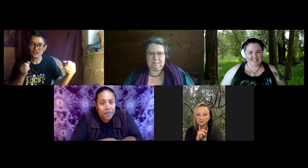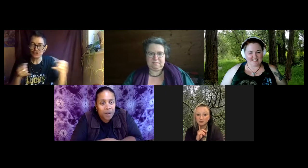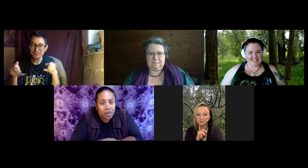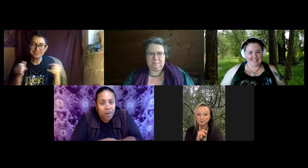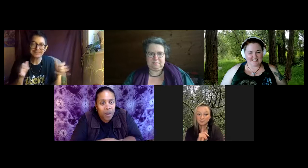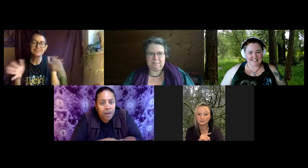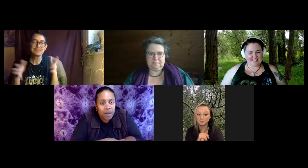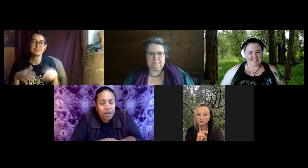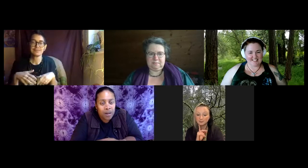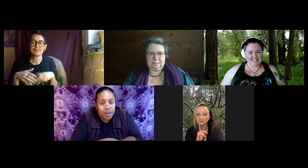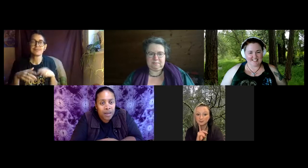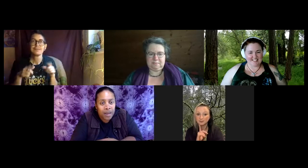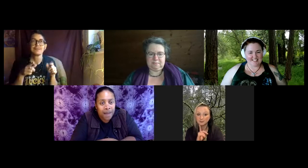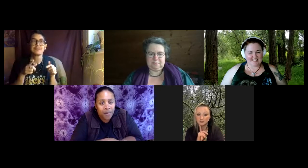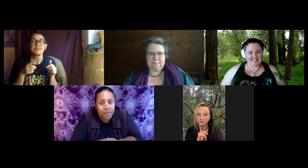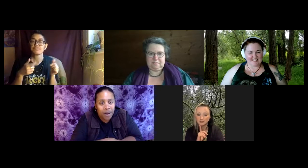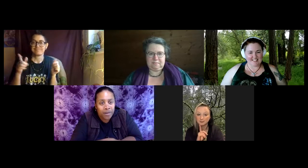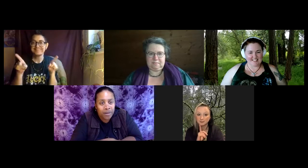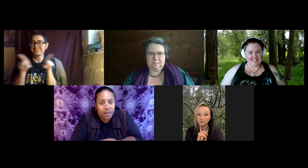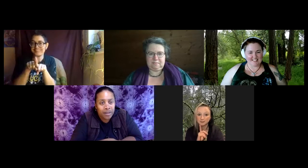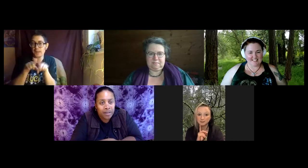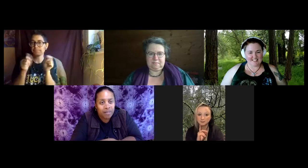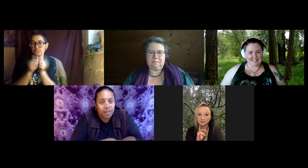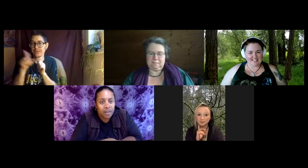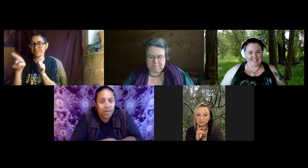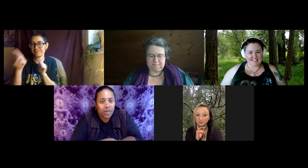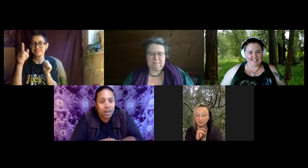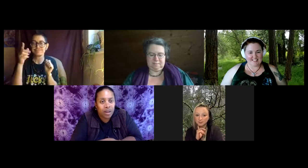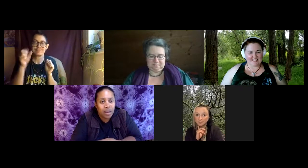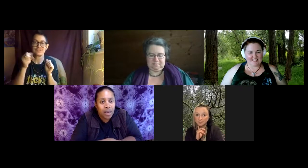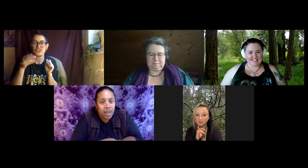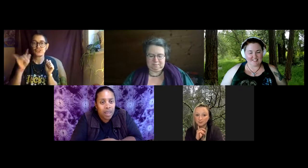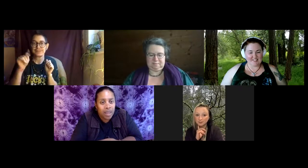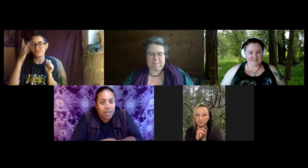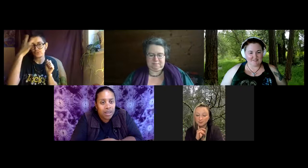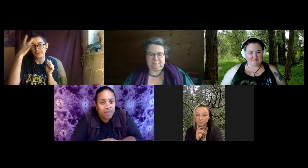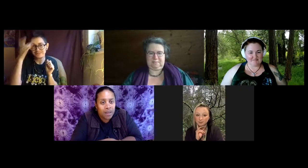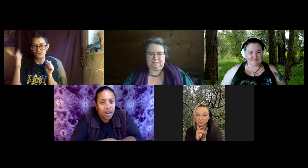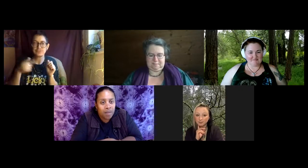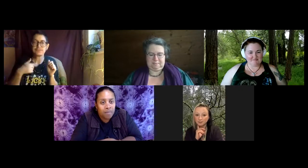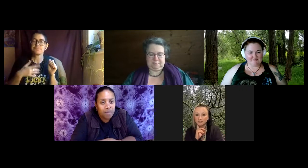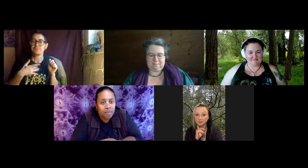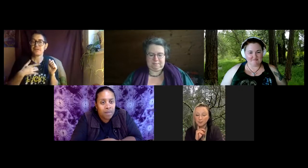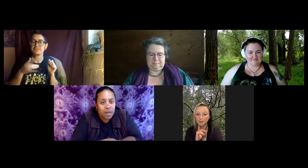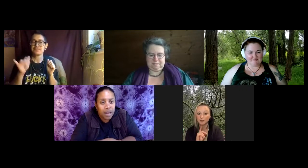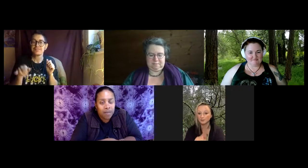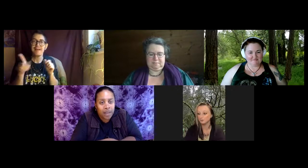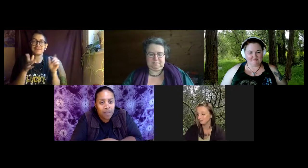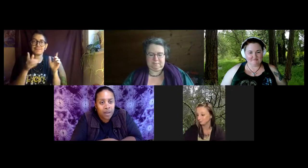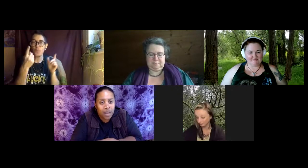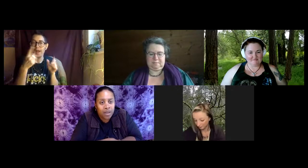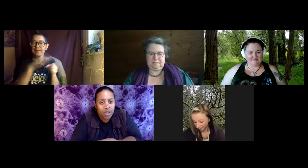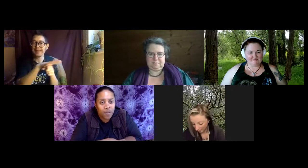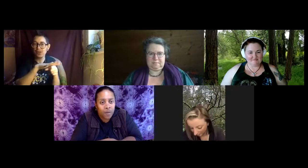It's worth knowing, you know, to have your boundaries naturally, and at the same time, like